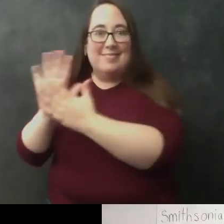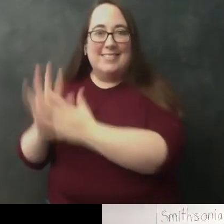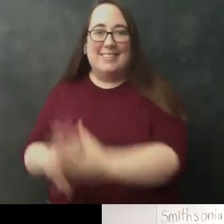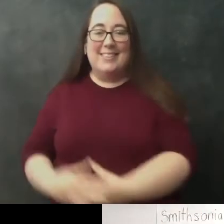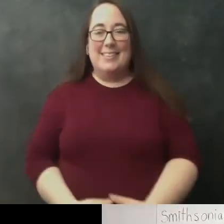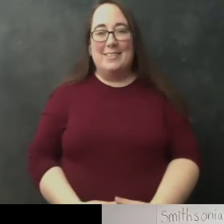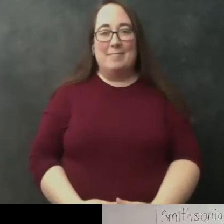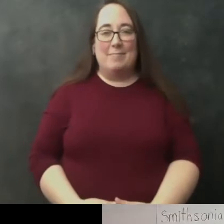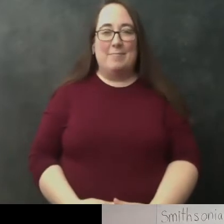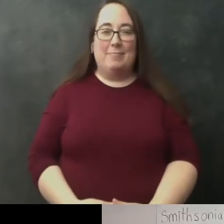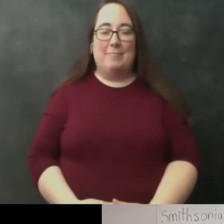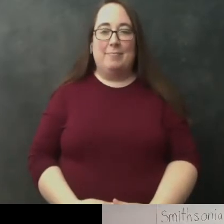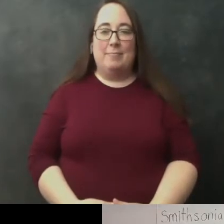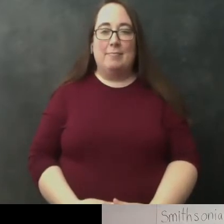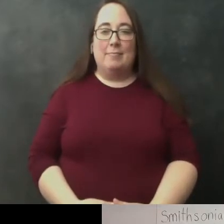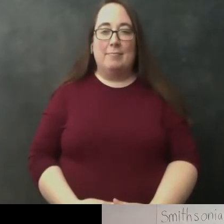Good job.